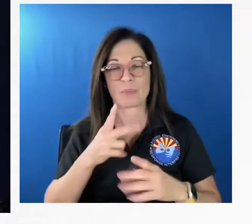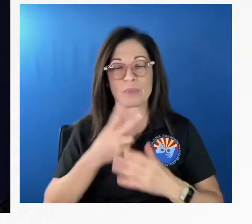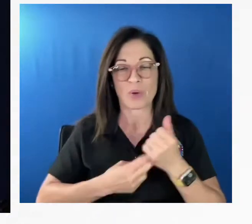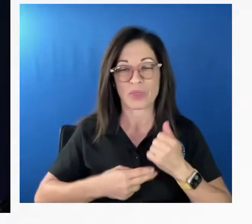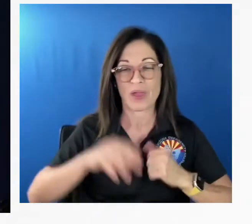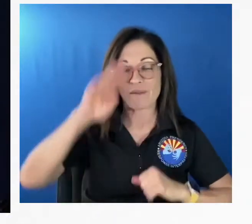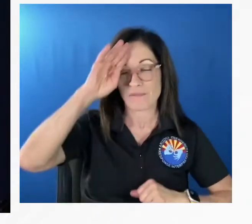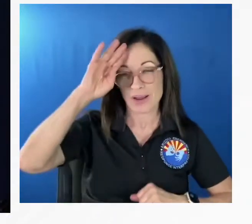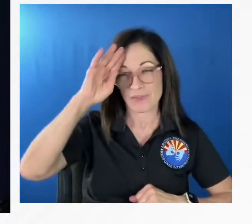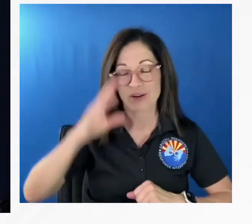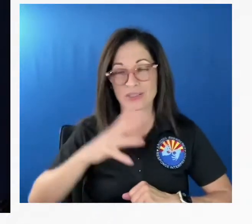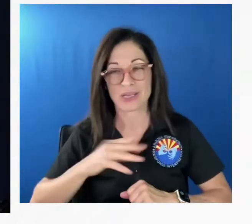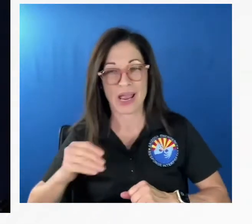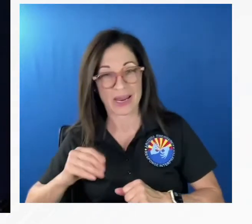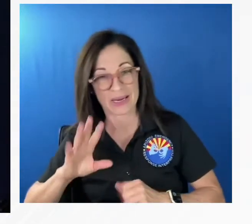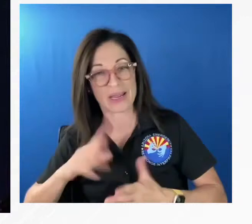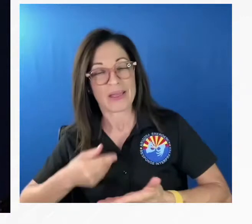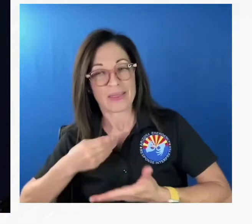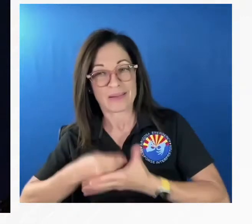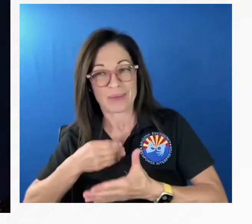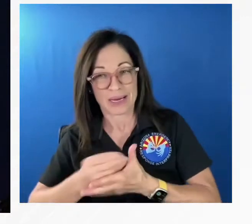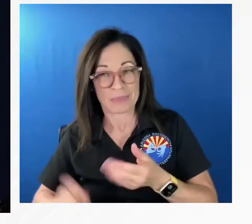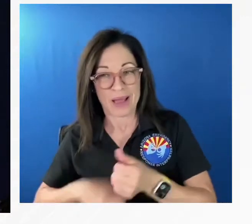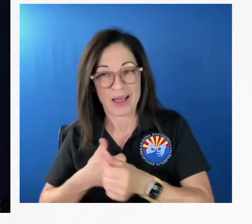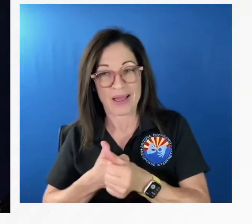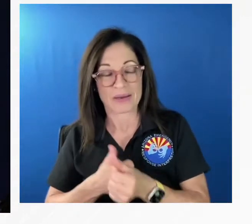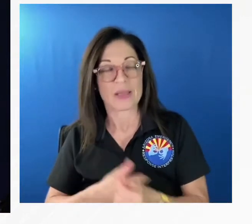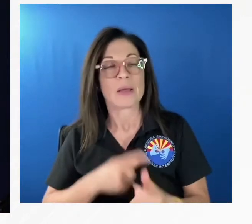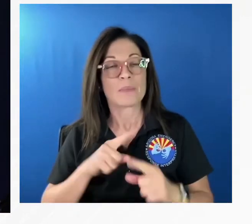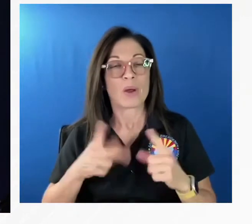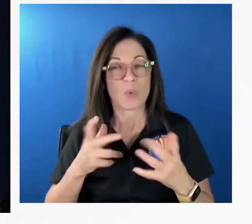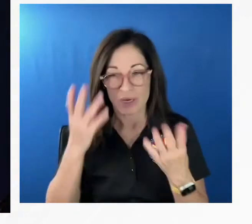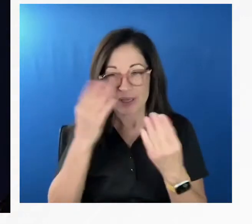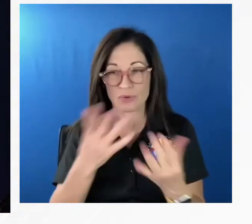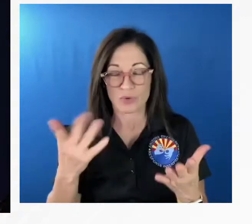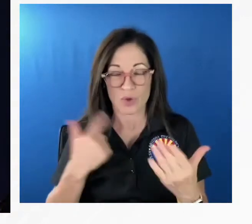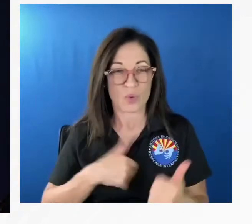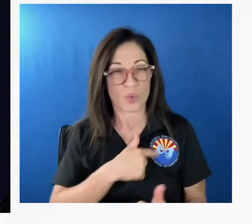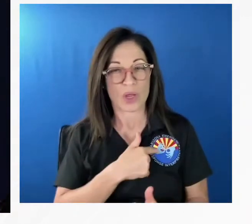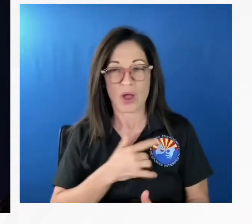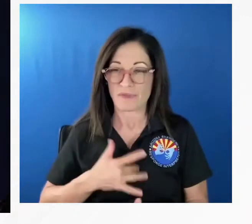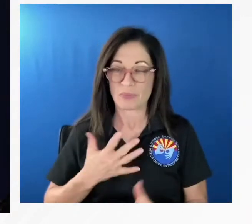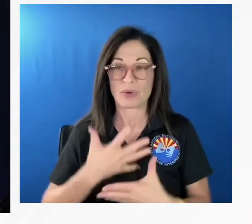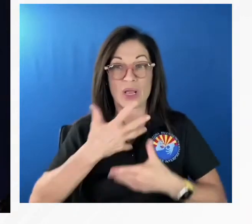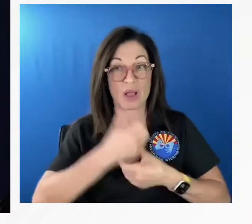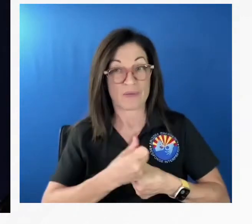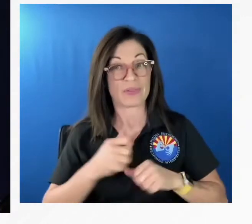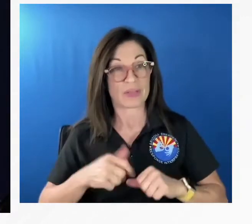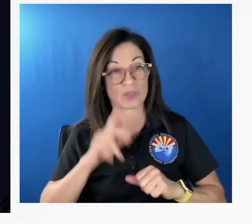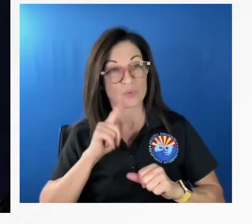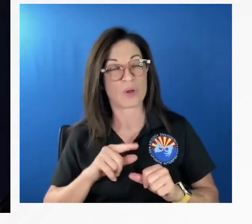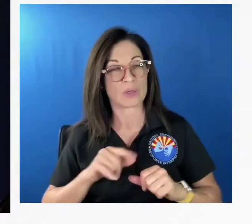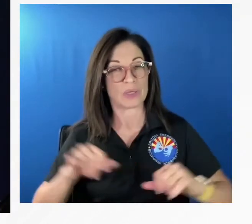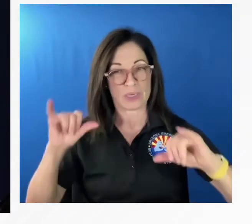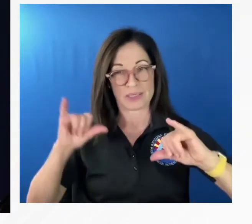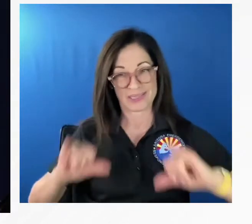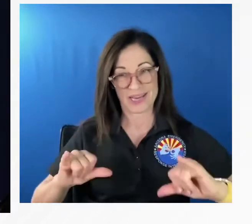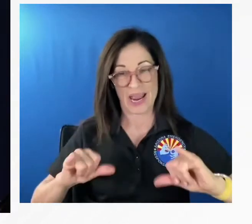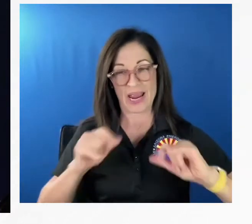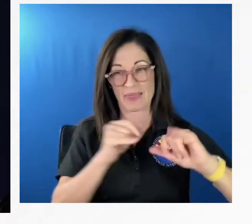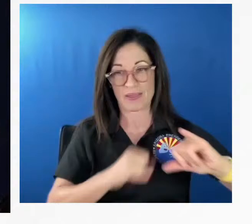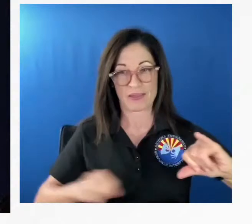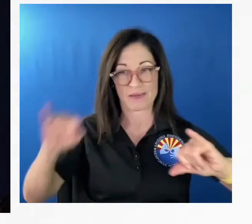out ahead of it. But as you guys get the feel that we're all pretty confident that it's probably going to stay in its current